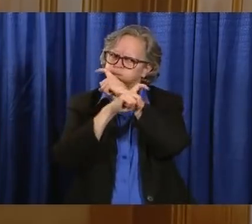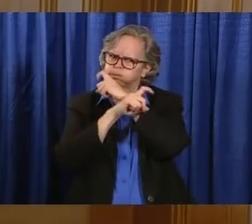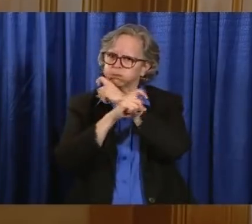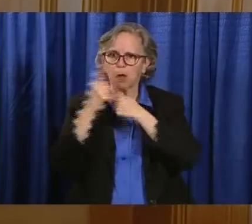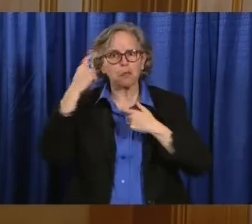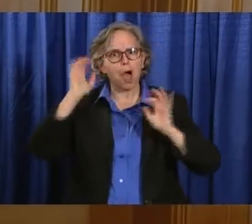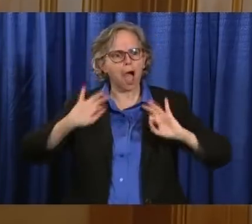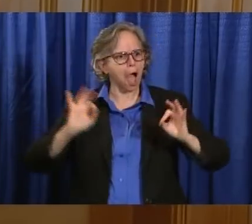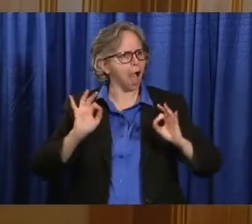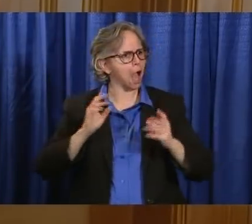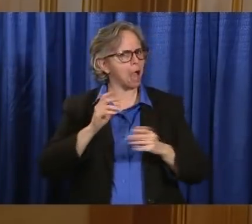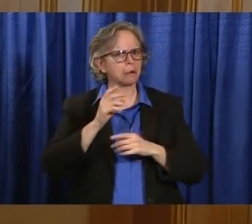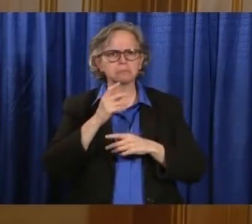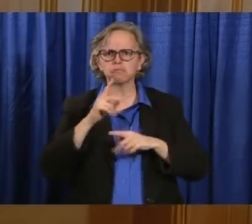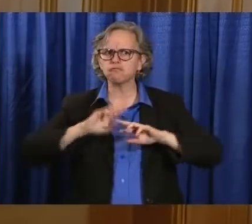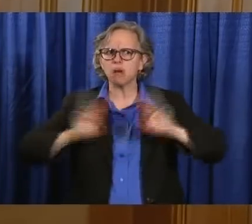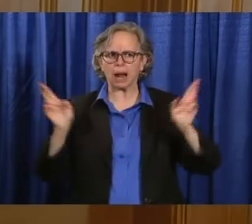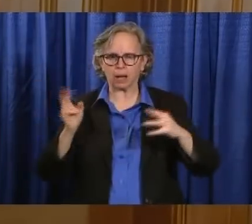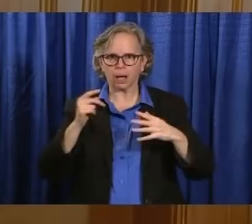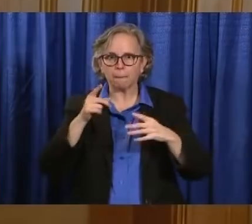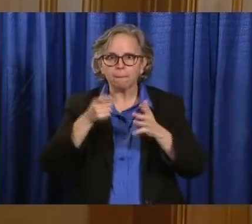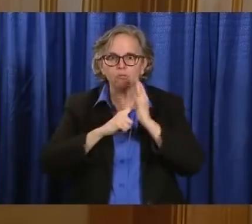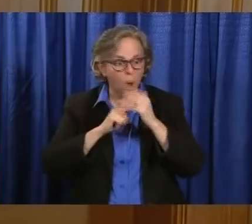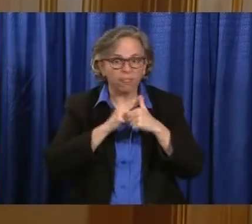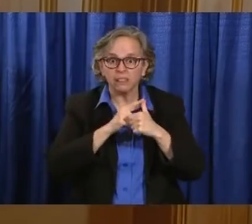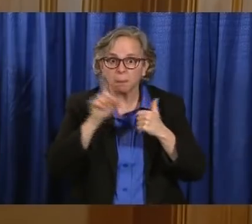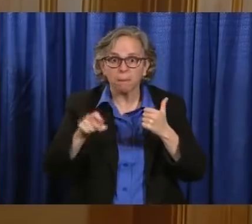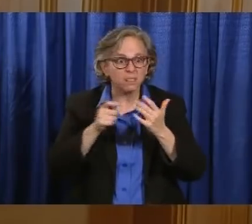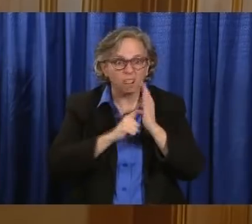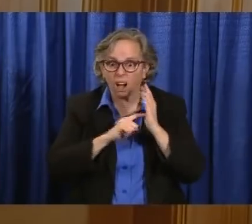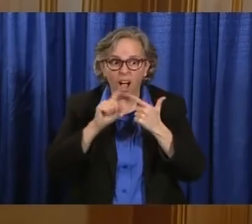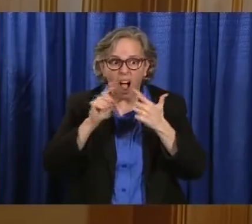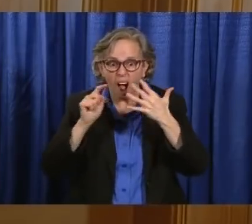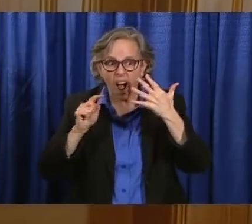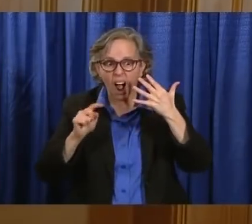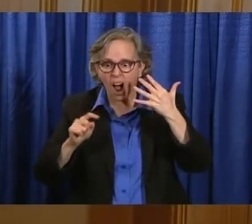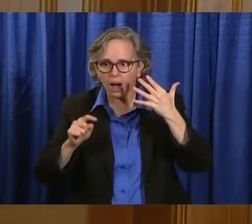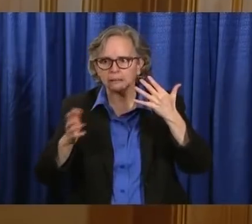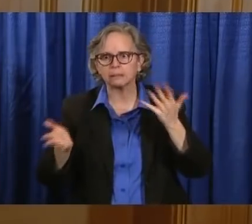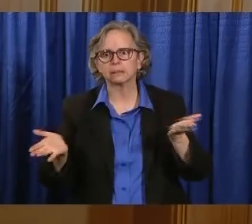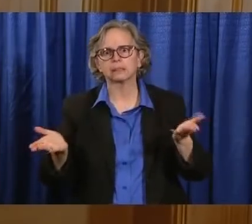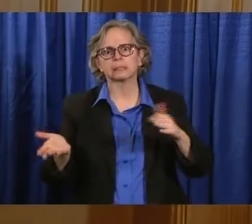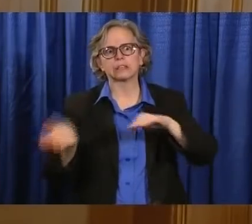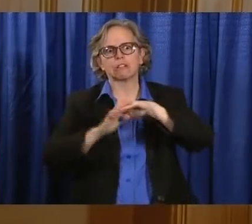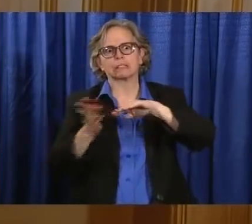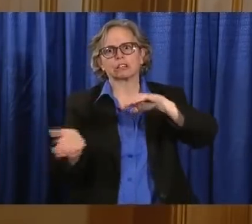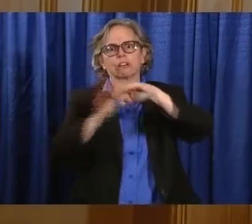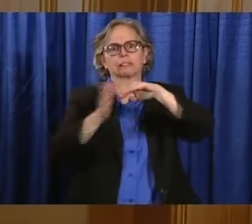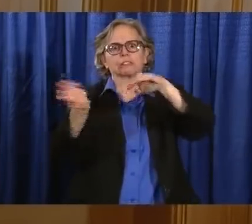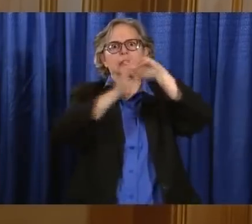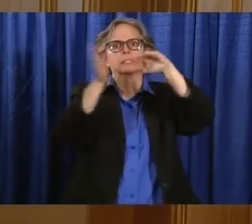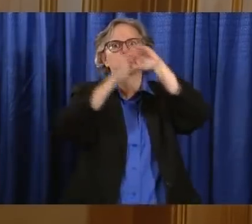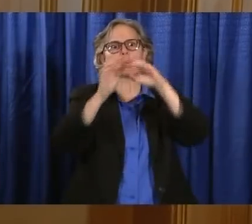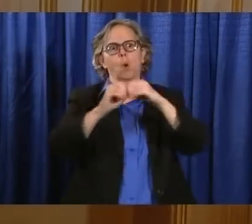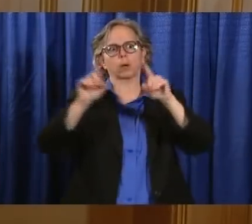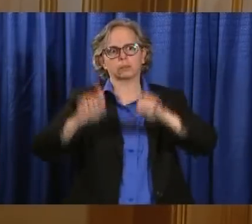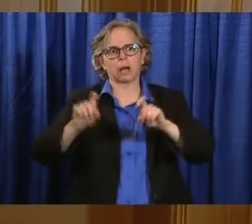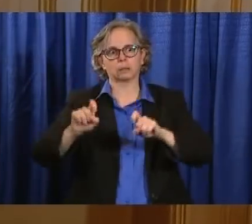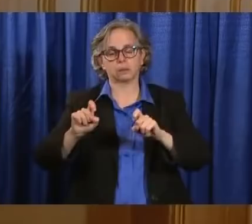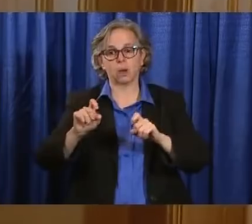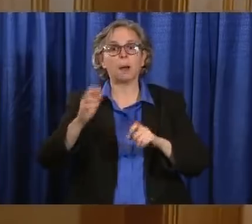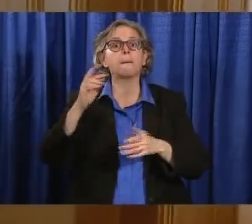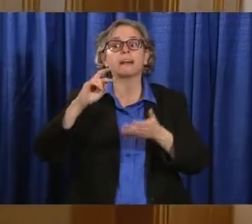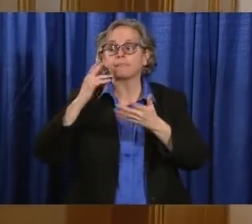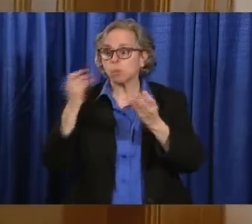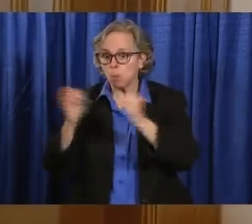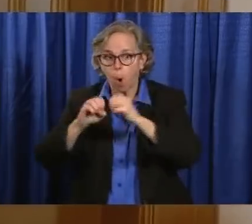we have to do a number of different things to ramp up this testing. So we want testing quicker, and we want more tests. That will start moving